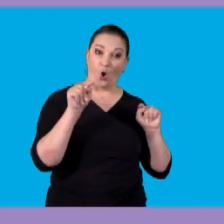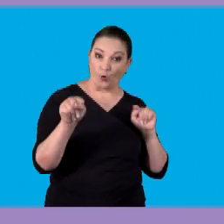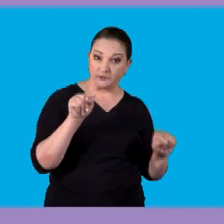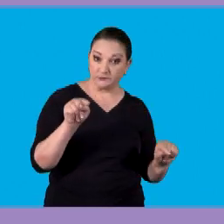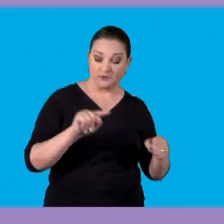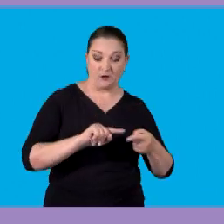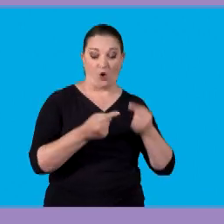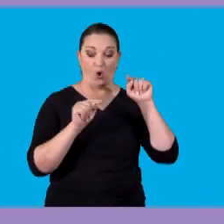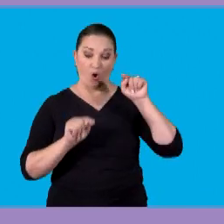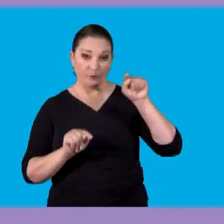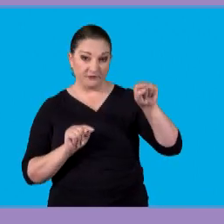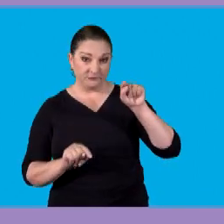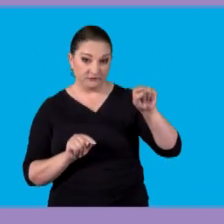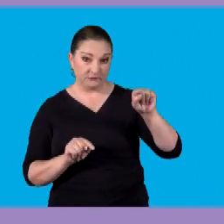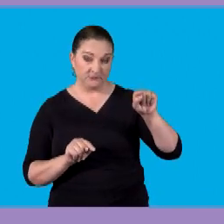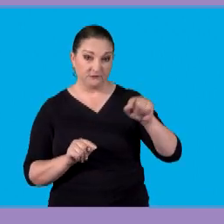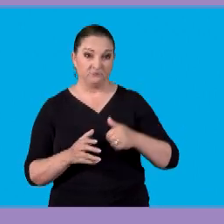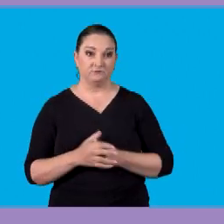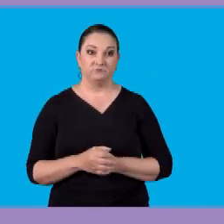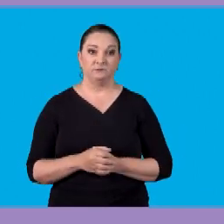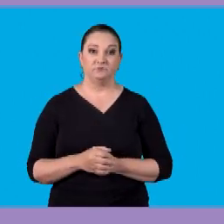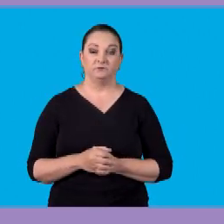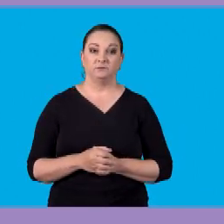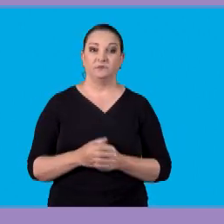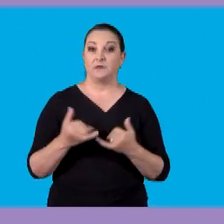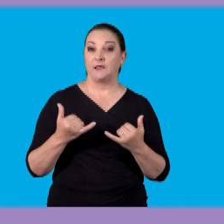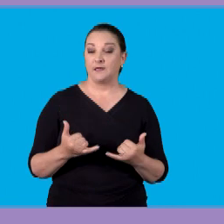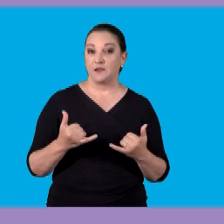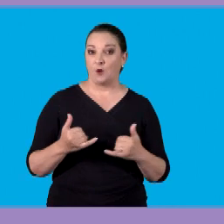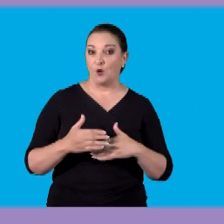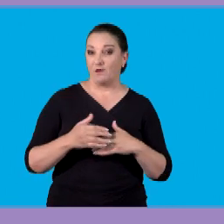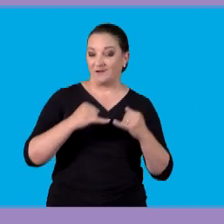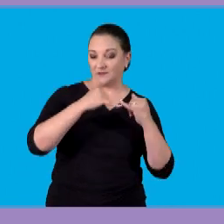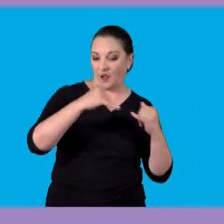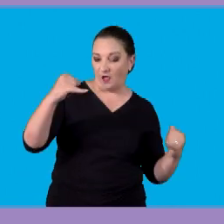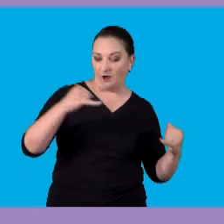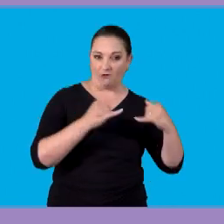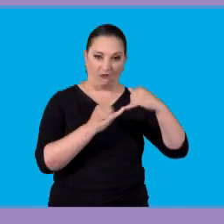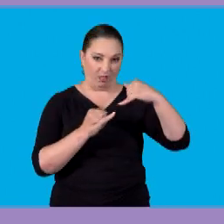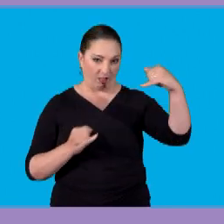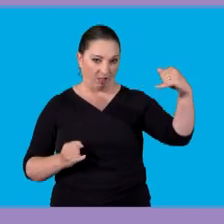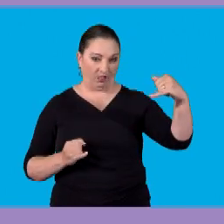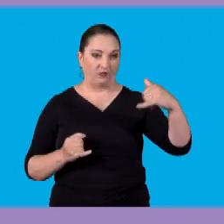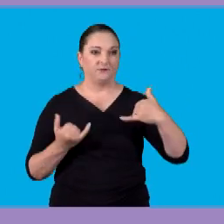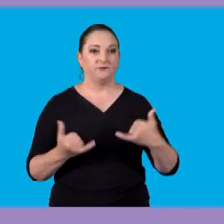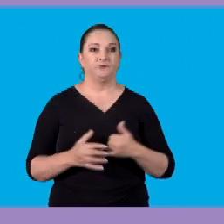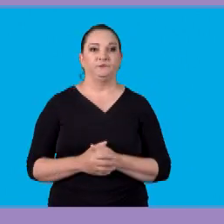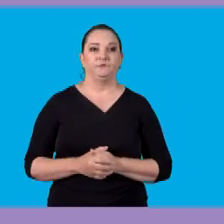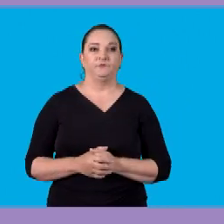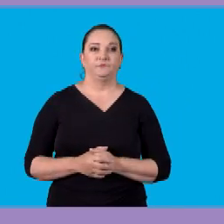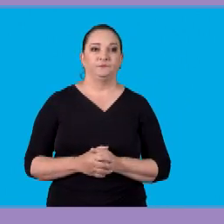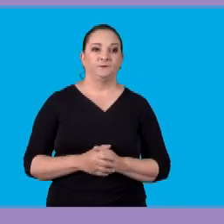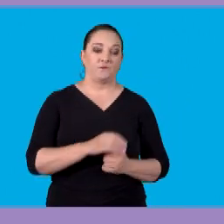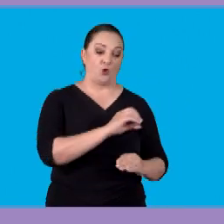because they are opposite angles of a rhombus. What about the diagonals? Now